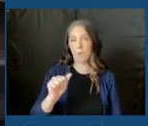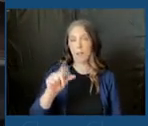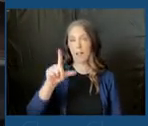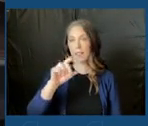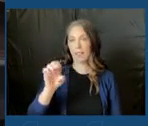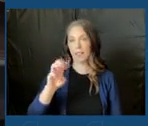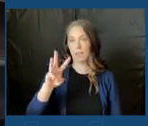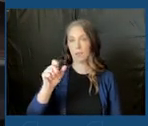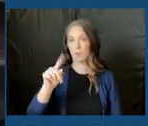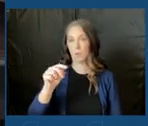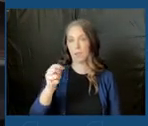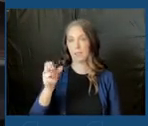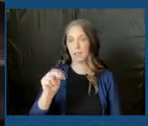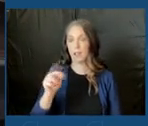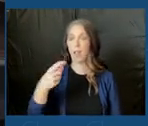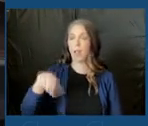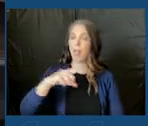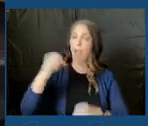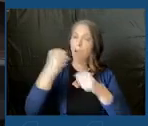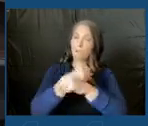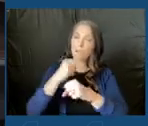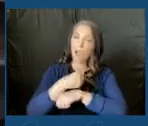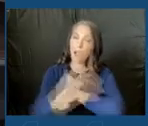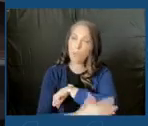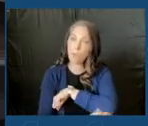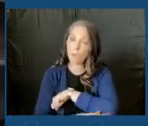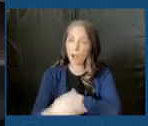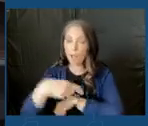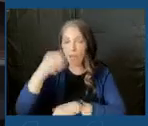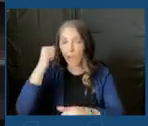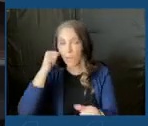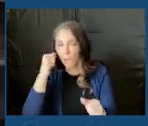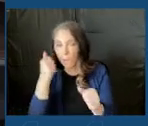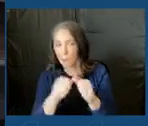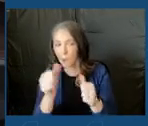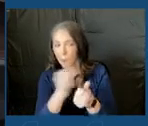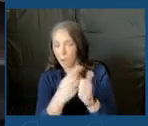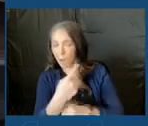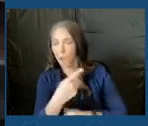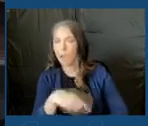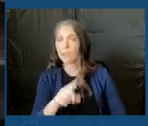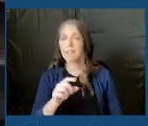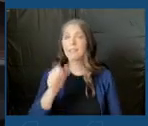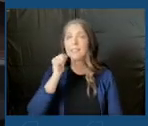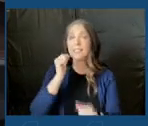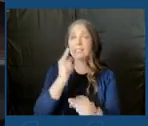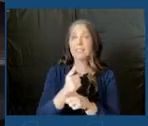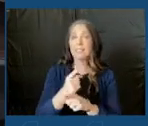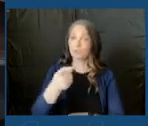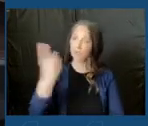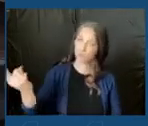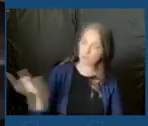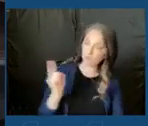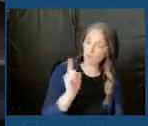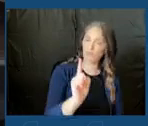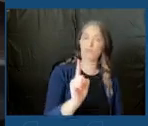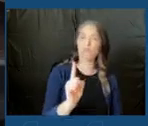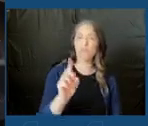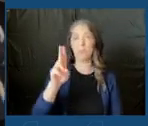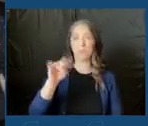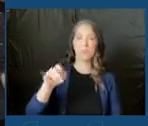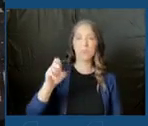they fight poverty. They remember the least of these. Sister Hidayah, would you come forward in your own way? From the United